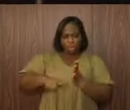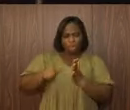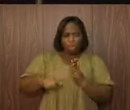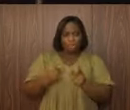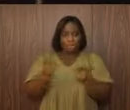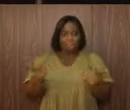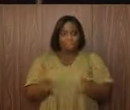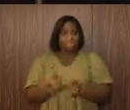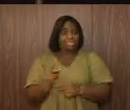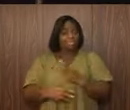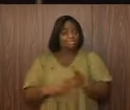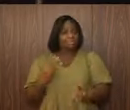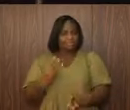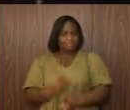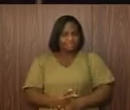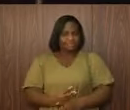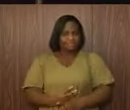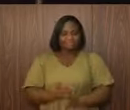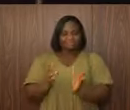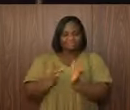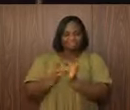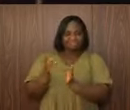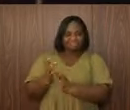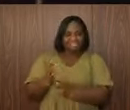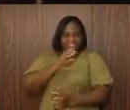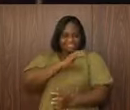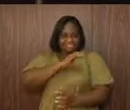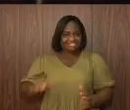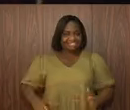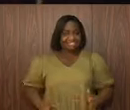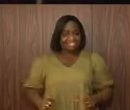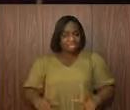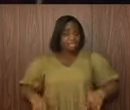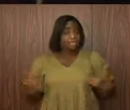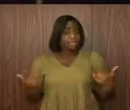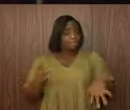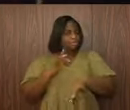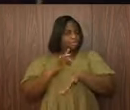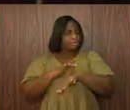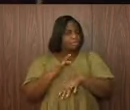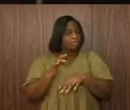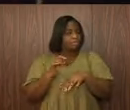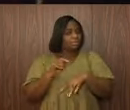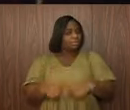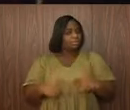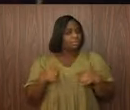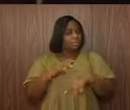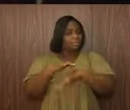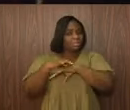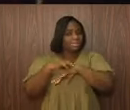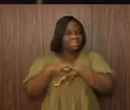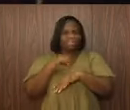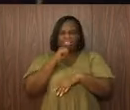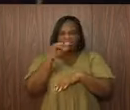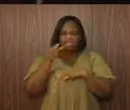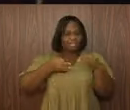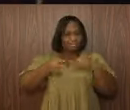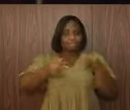world, Jesus Christ's life on earth was not defined by the circumstances of his